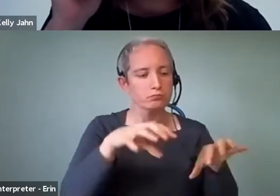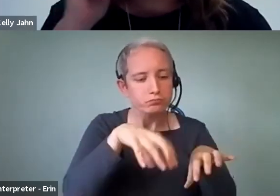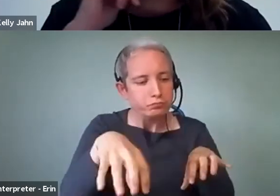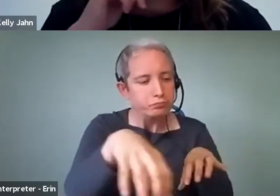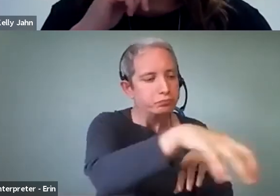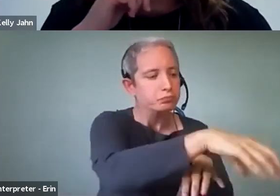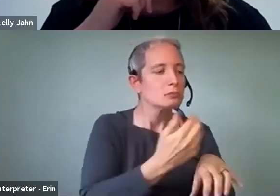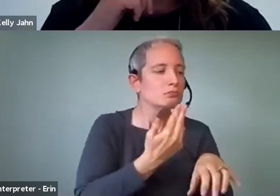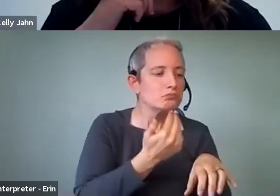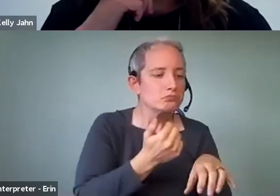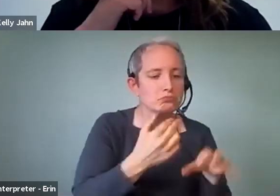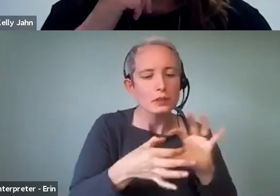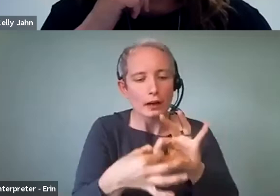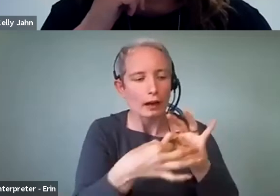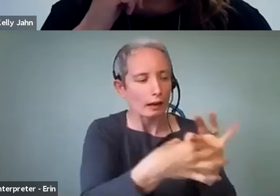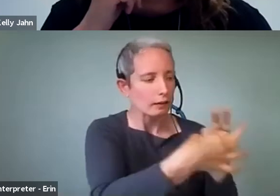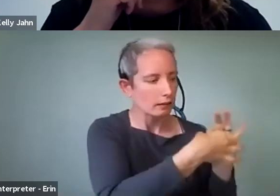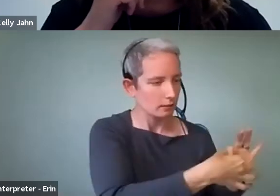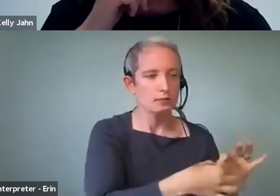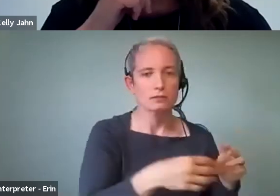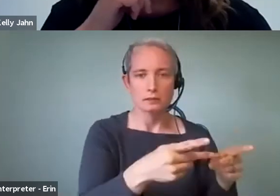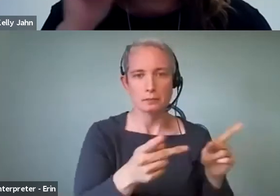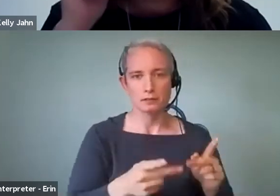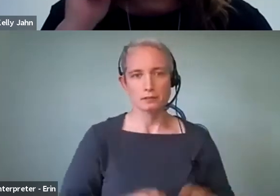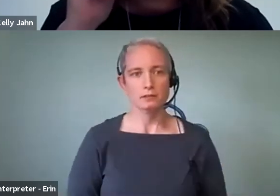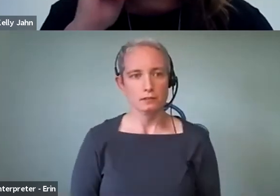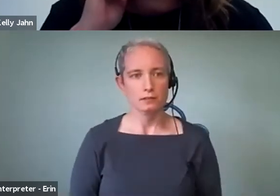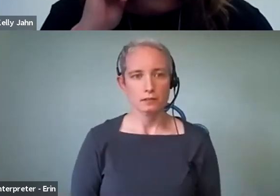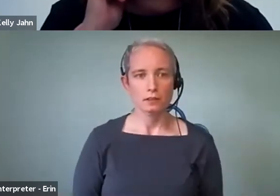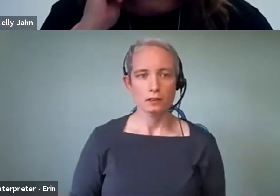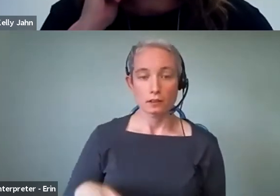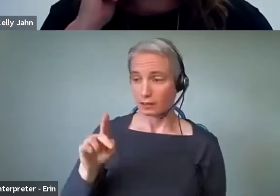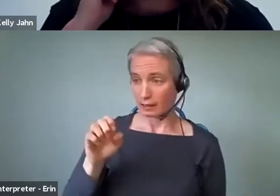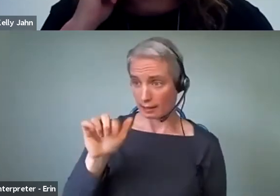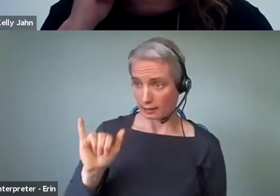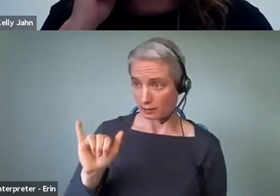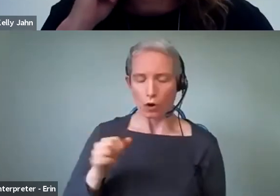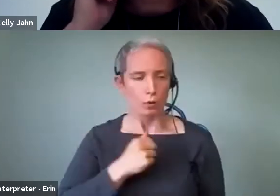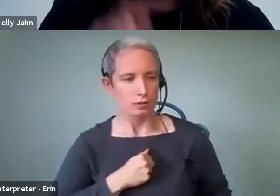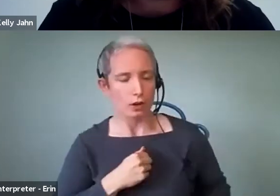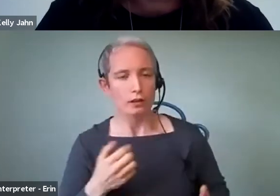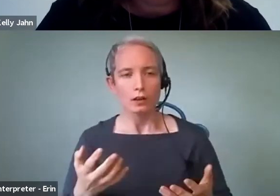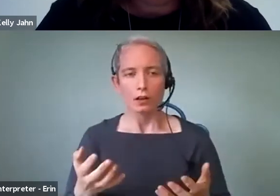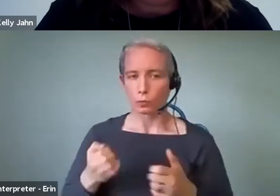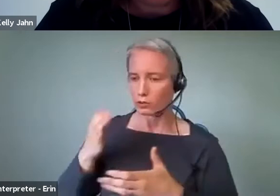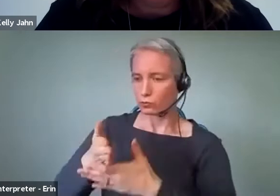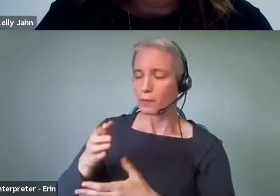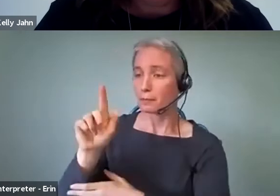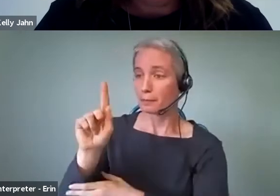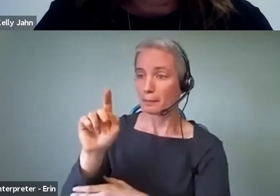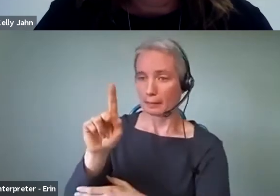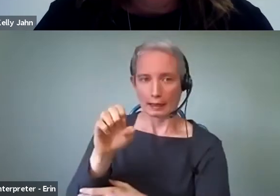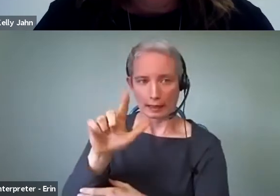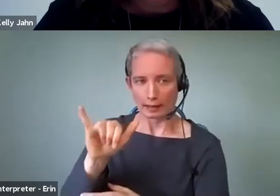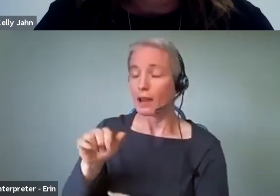of interconnected in some ways. So I think Kelly, sorry. No, I was just going to ask Shawl if she sees that. I mean,